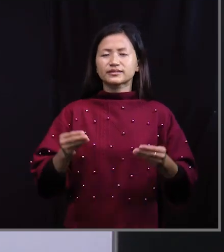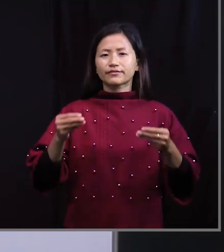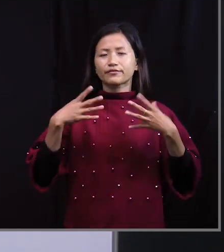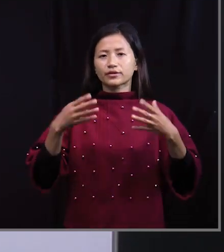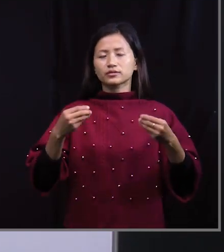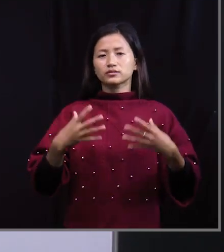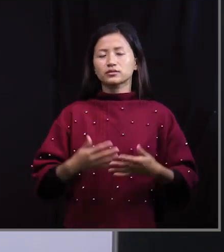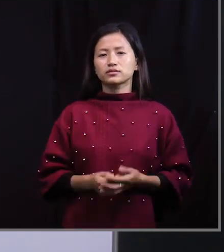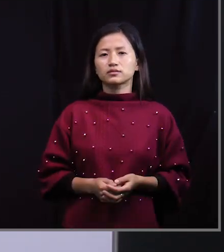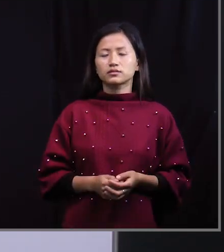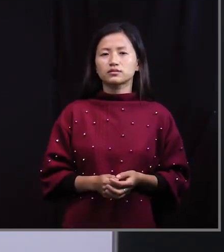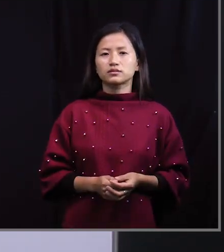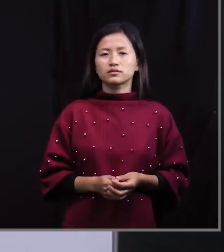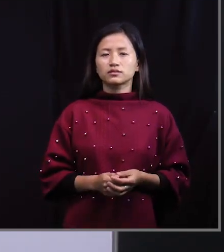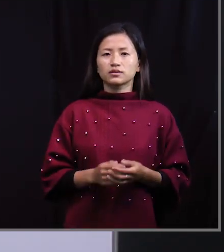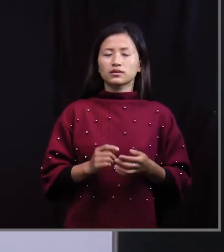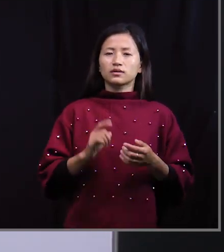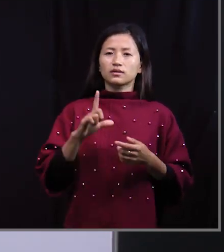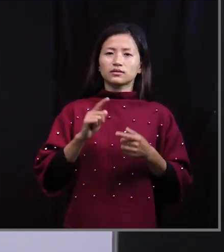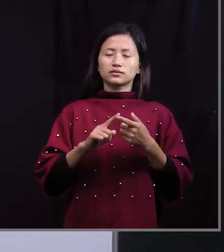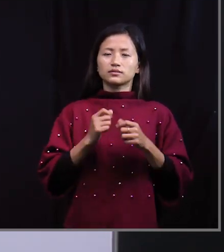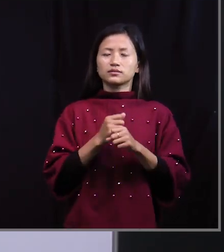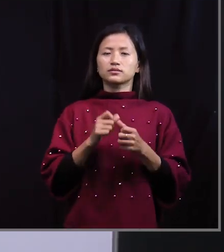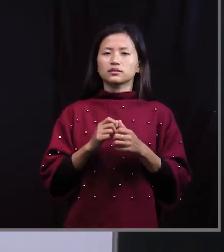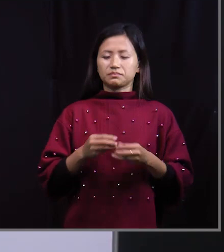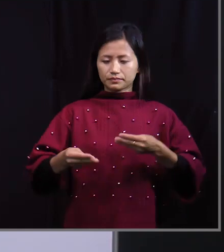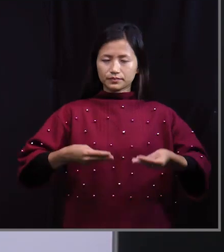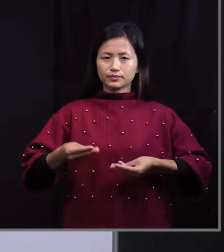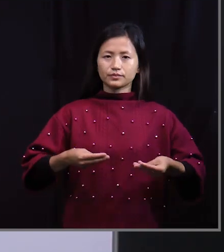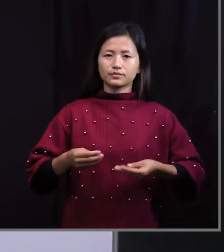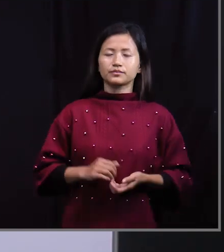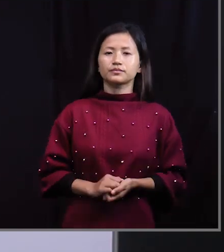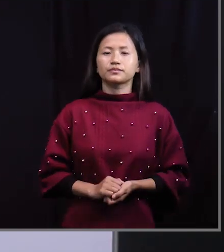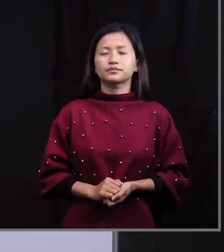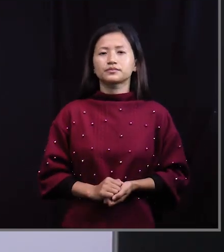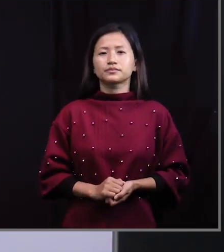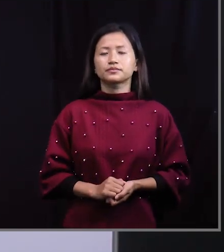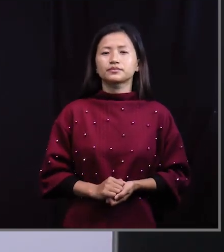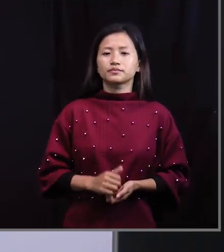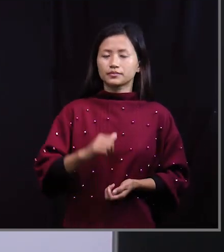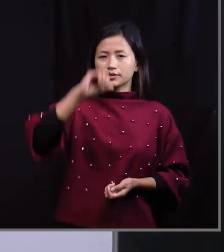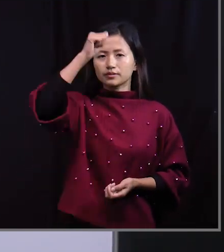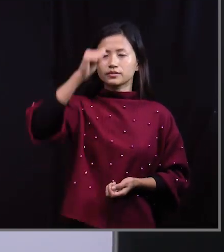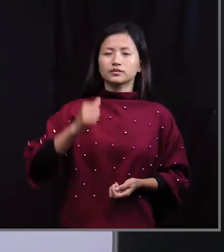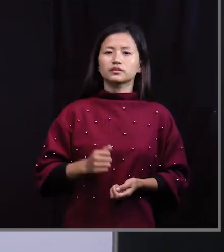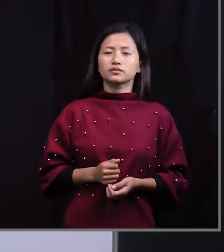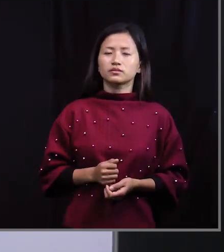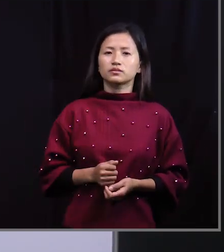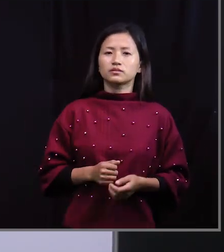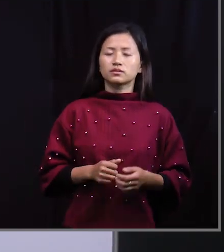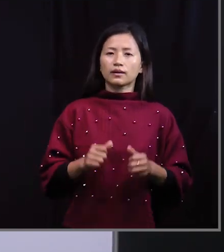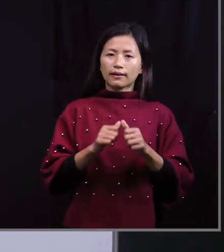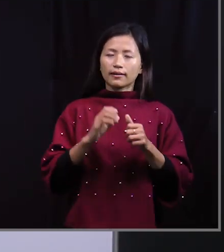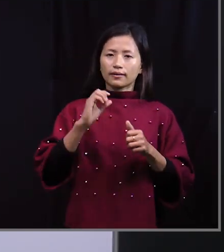that legal factors affect your business is that in India, it is